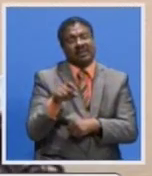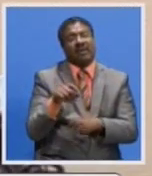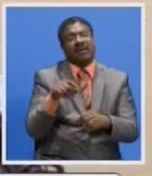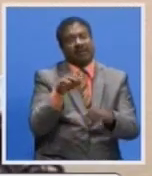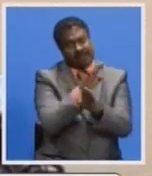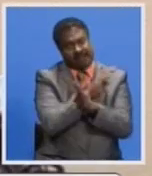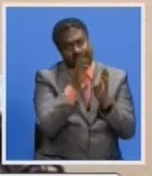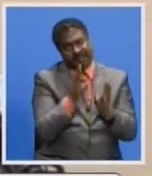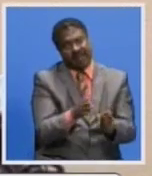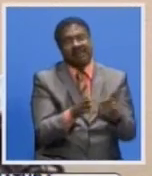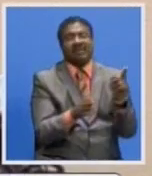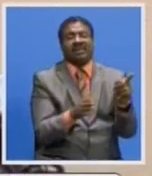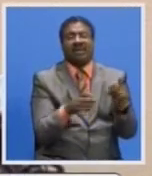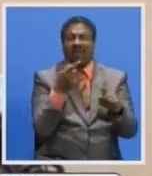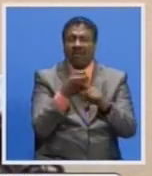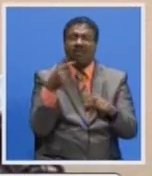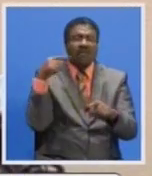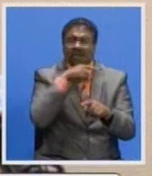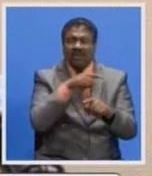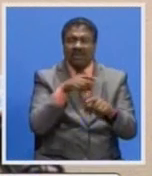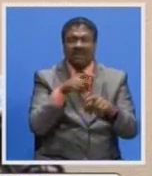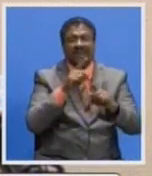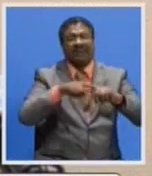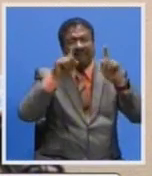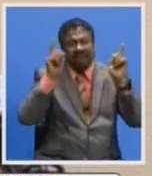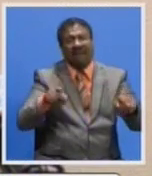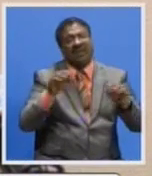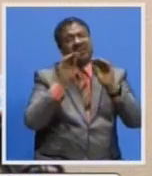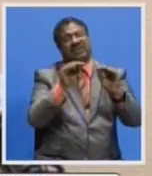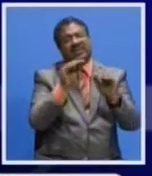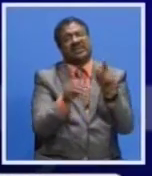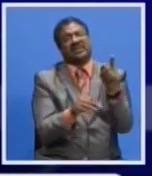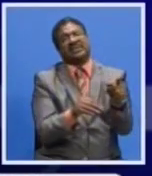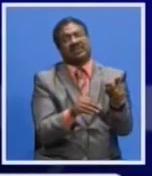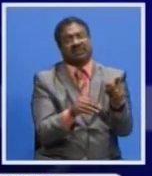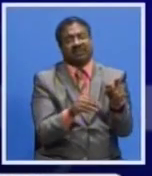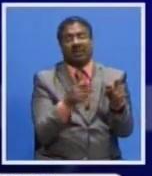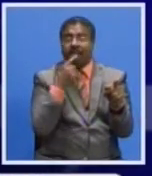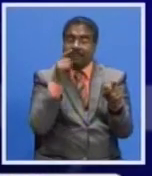from strange teachings and harmful practices.